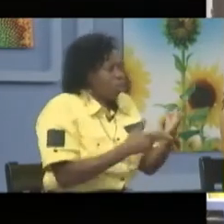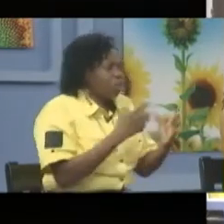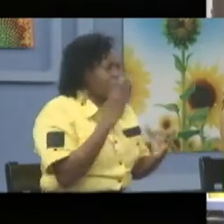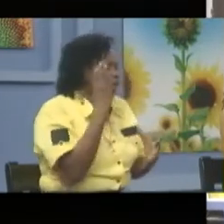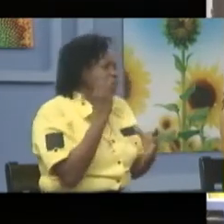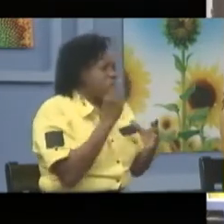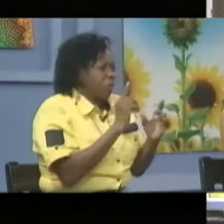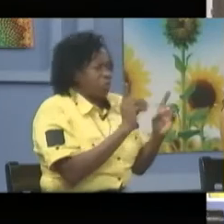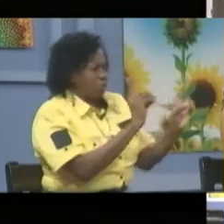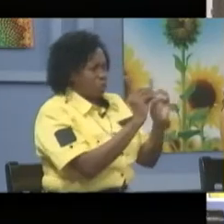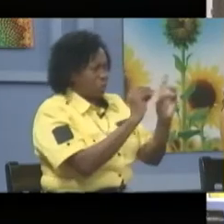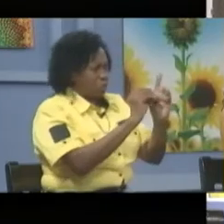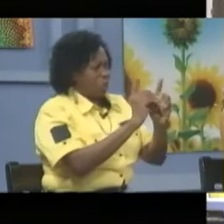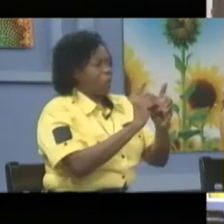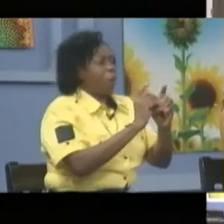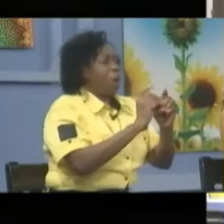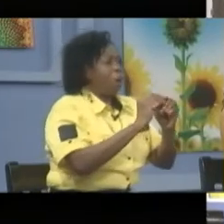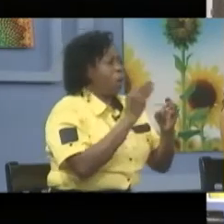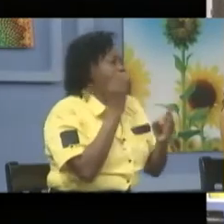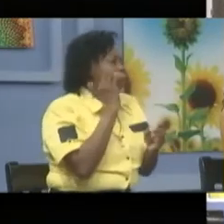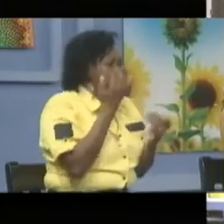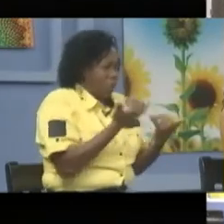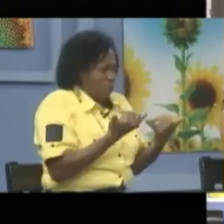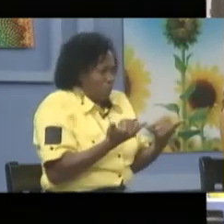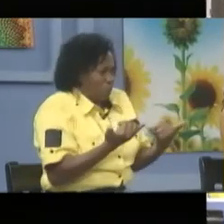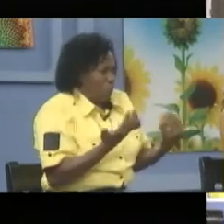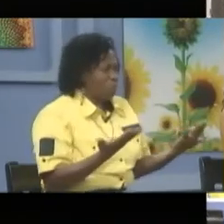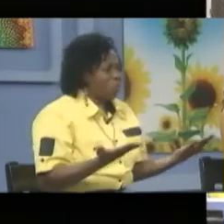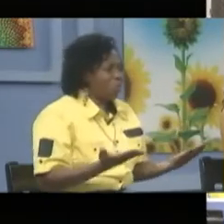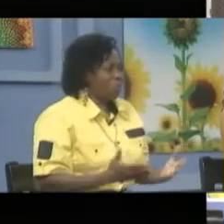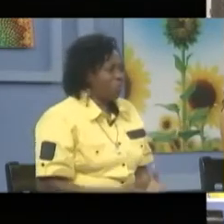What is your experience? Walking.